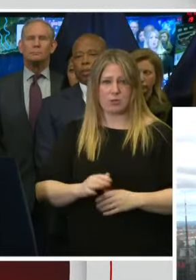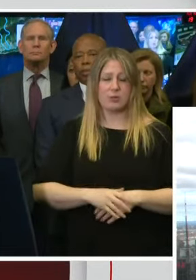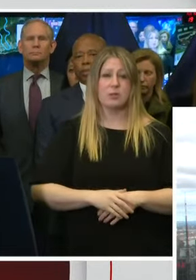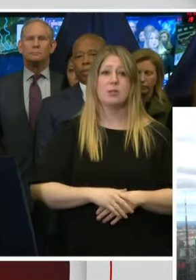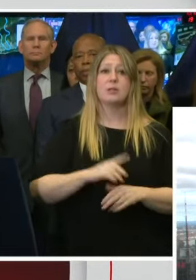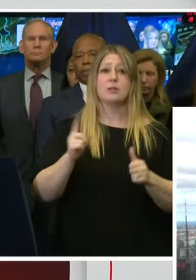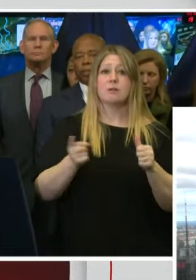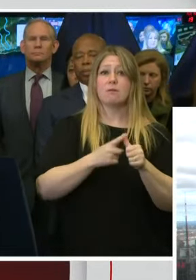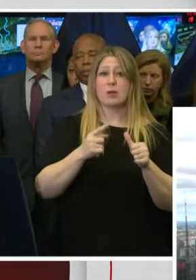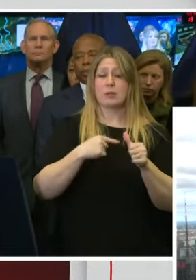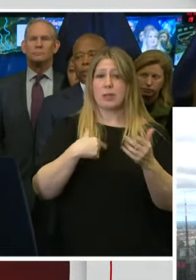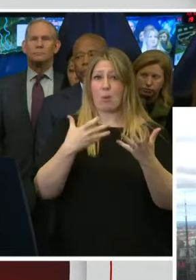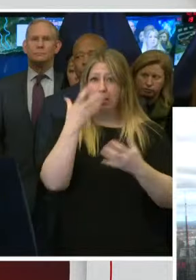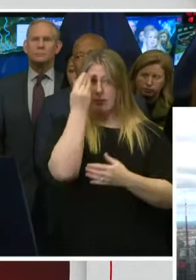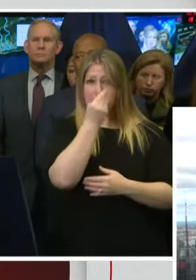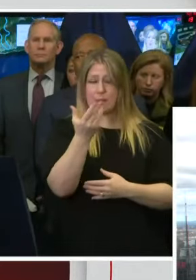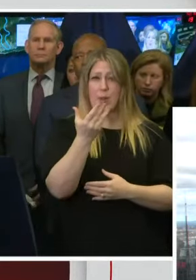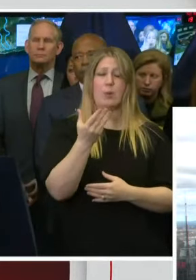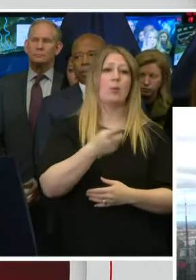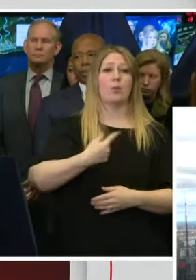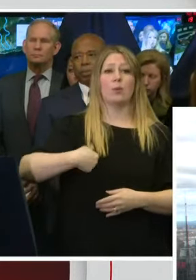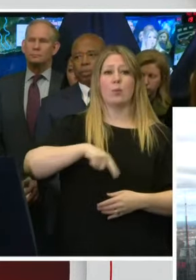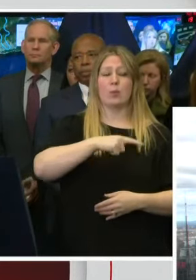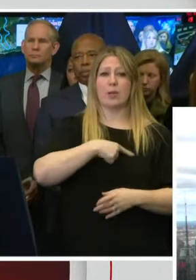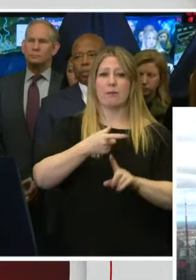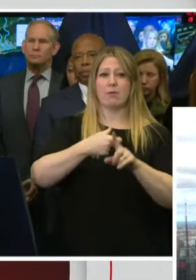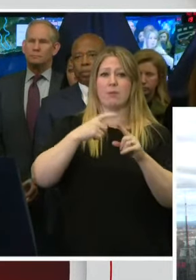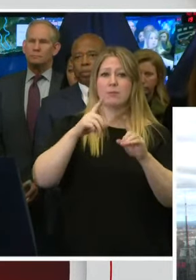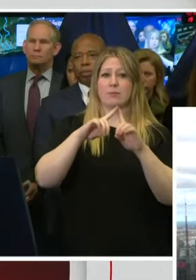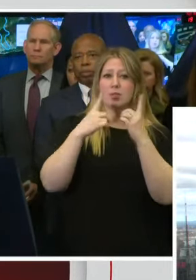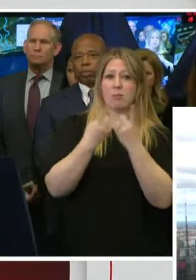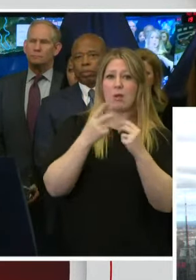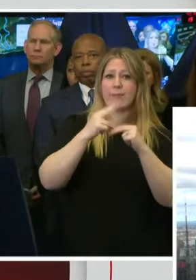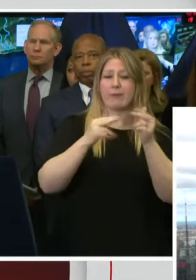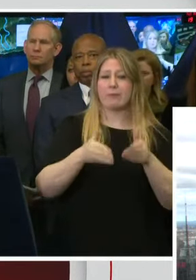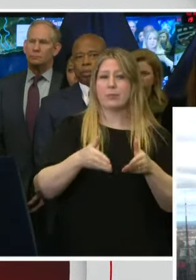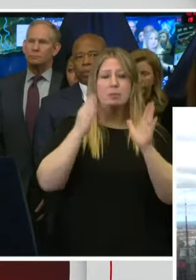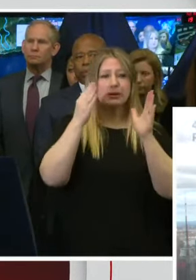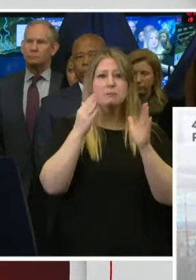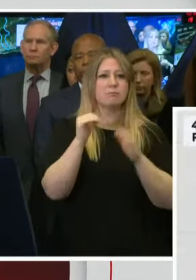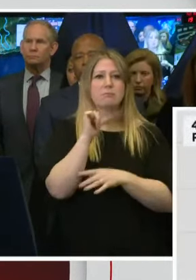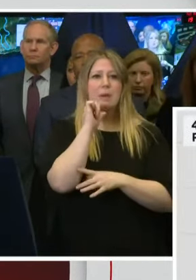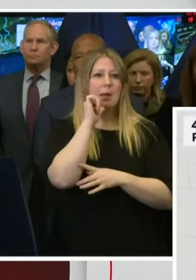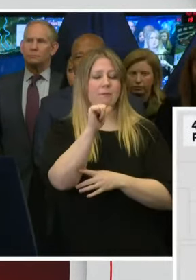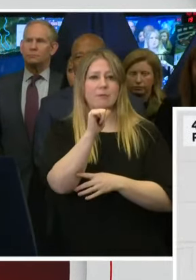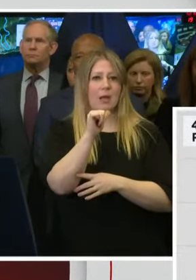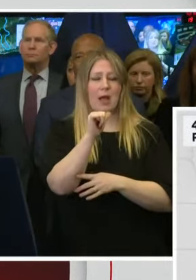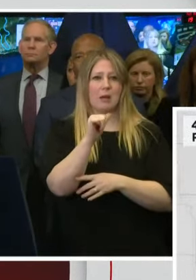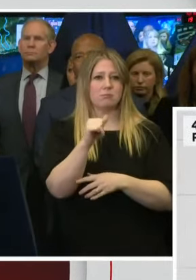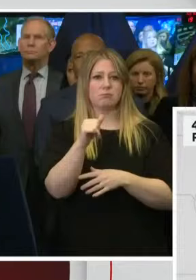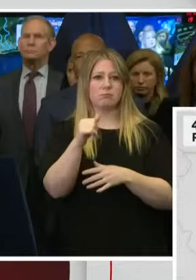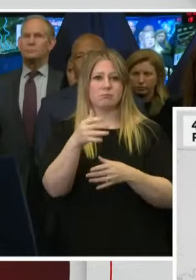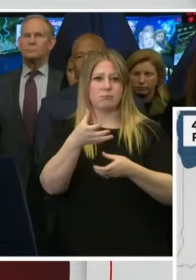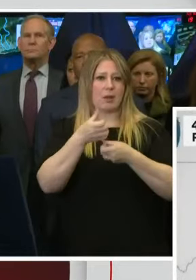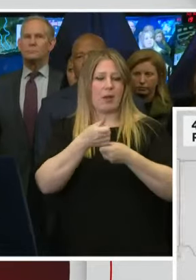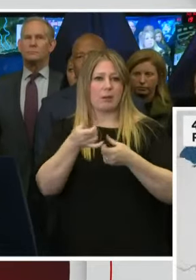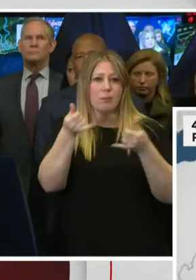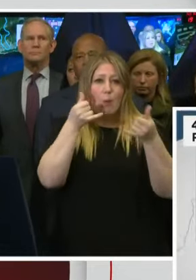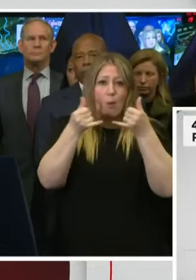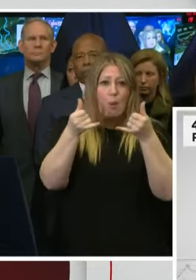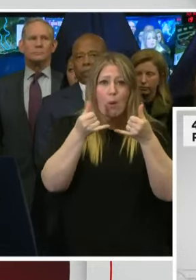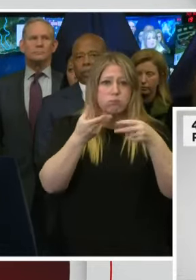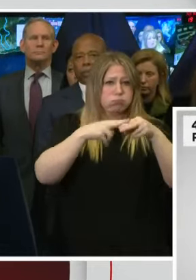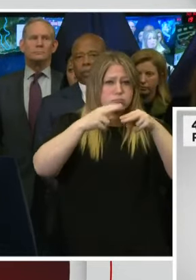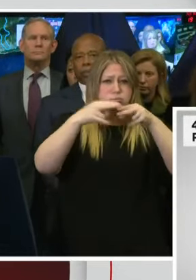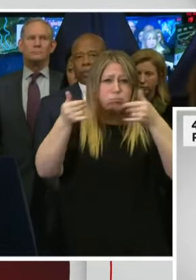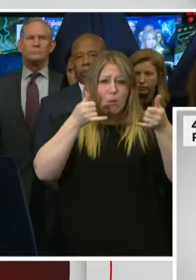the Department of Buildings have not seen an influx of calls regarding building damage. But we